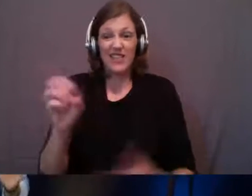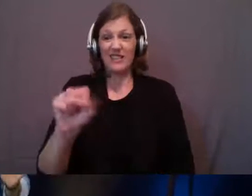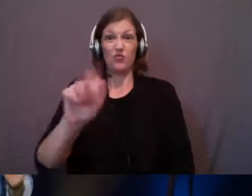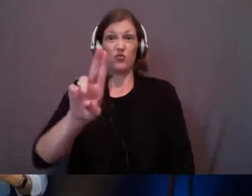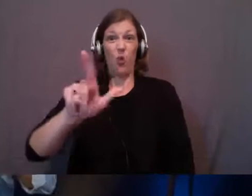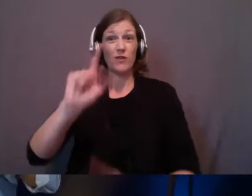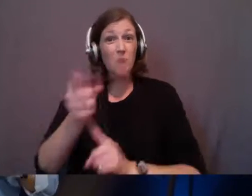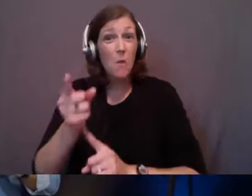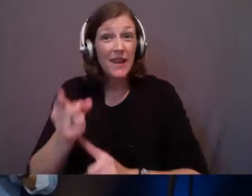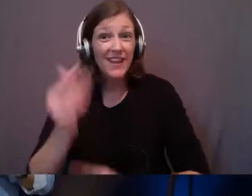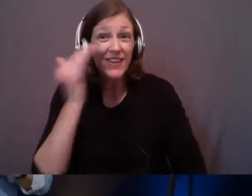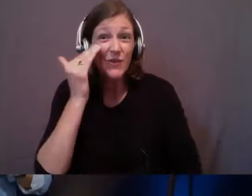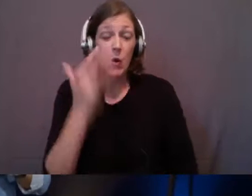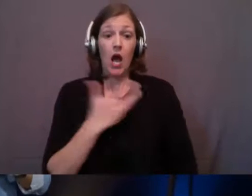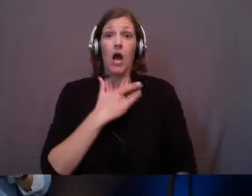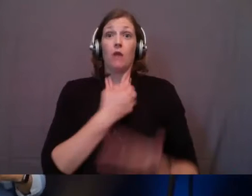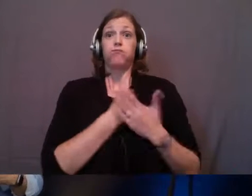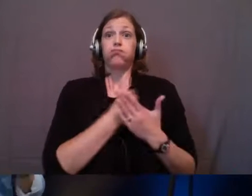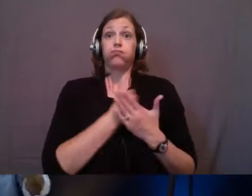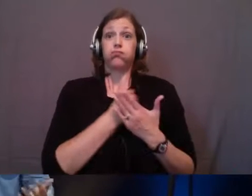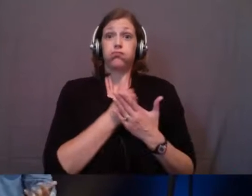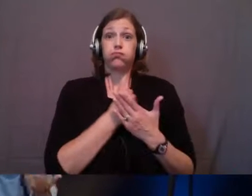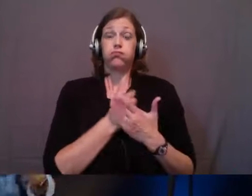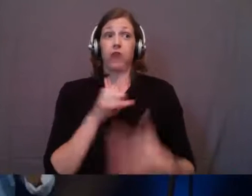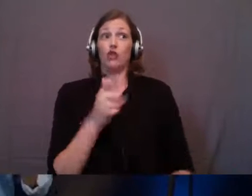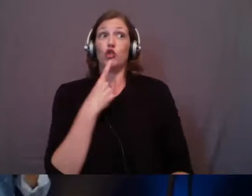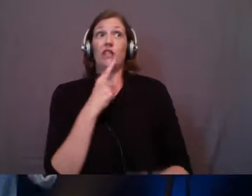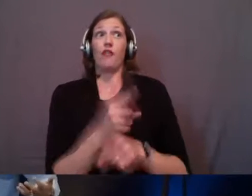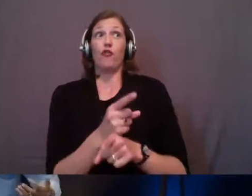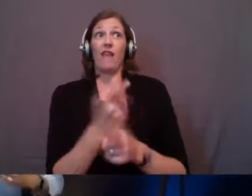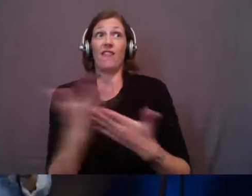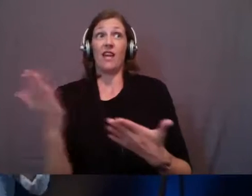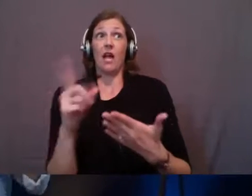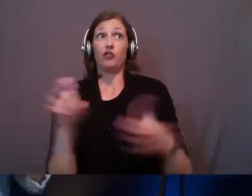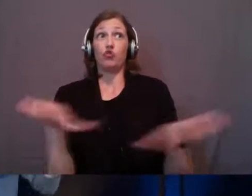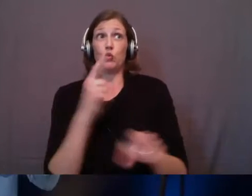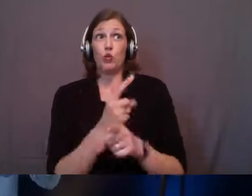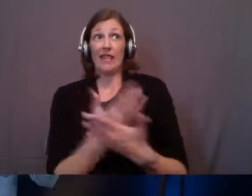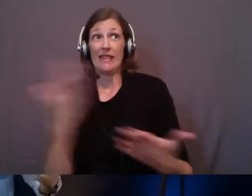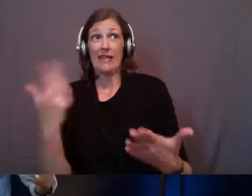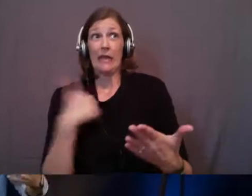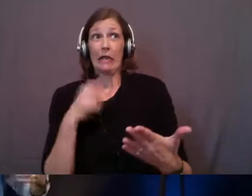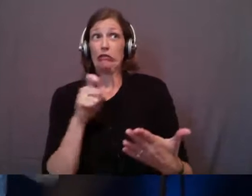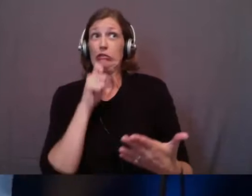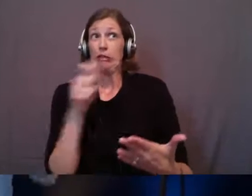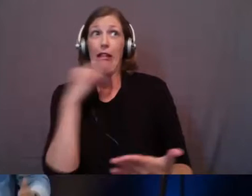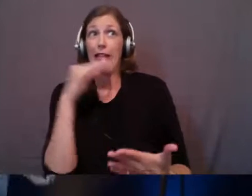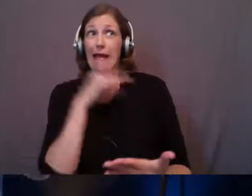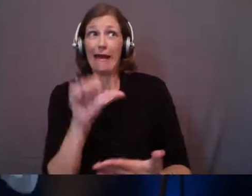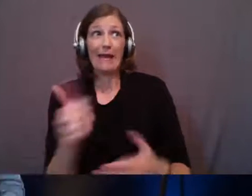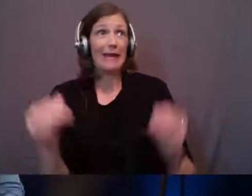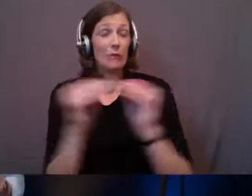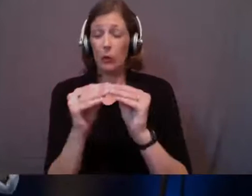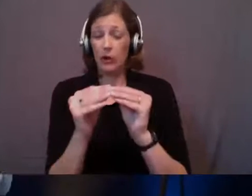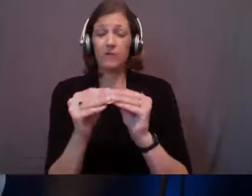moment. You know, when your heart is beating out of your chest and you're like, I should say the right thing. I should do the right thing. I should not lie anymore. Saul had